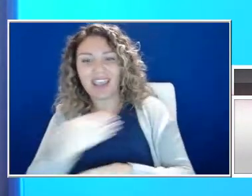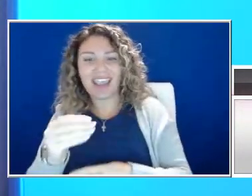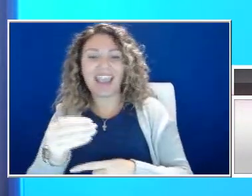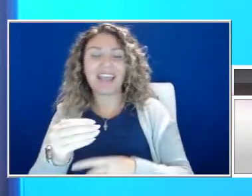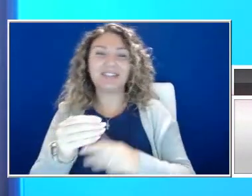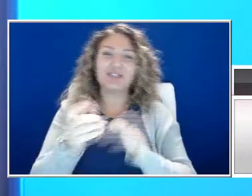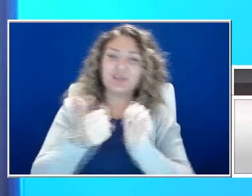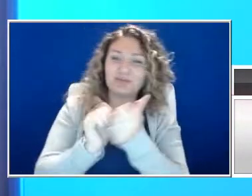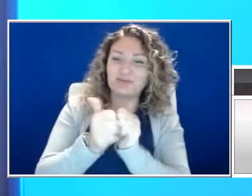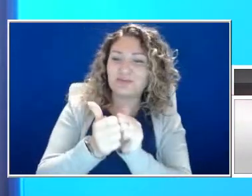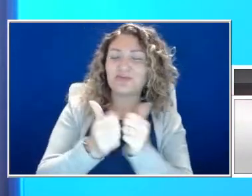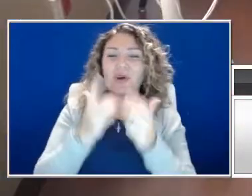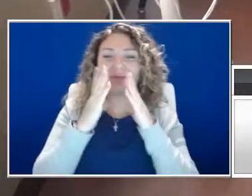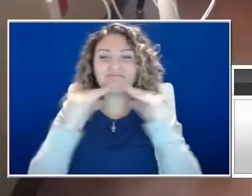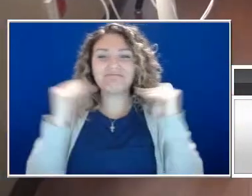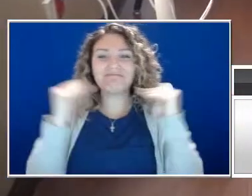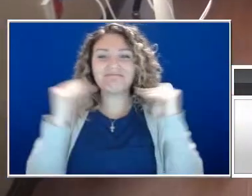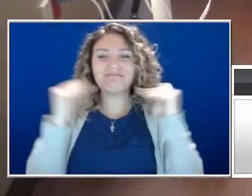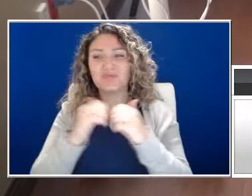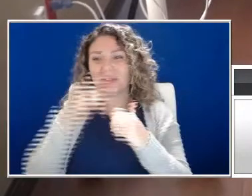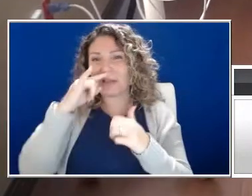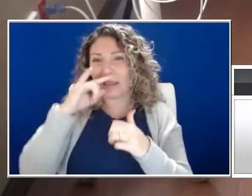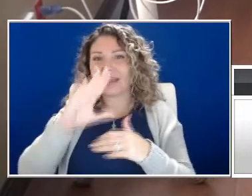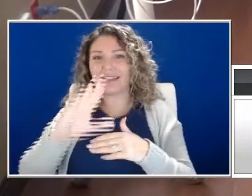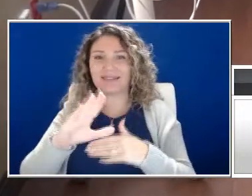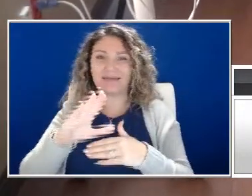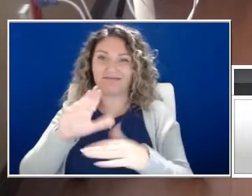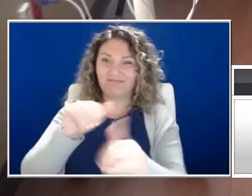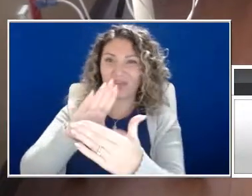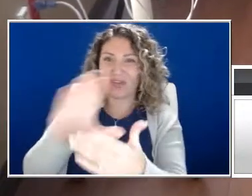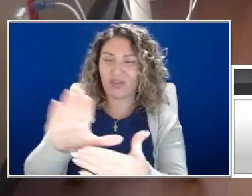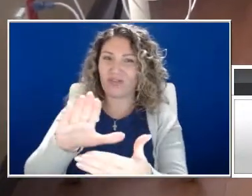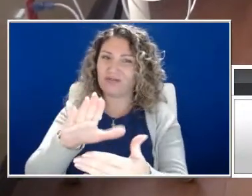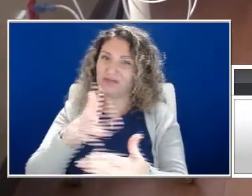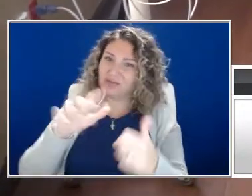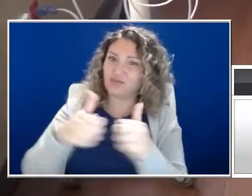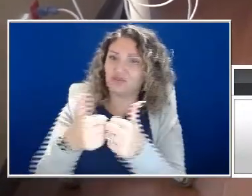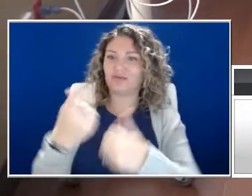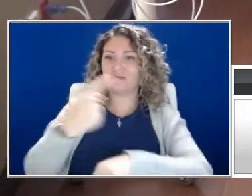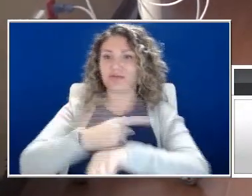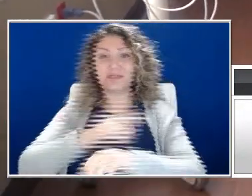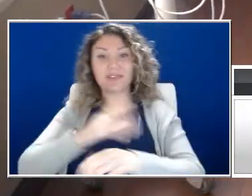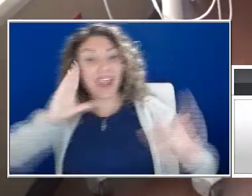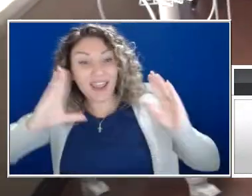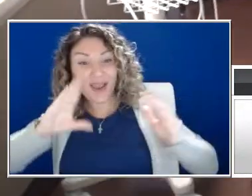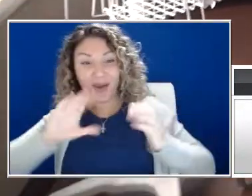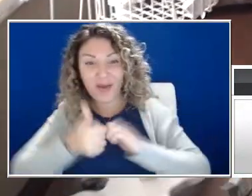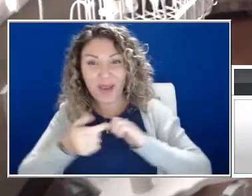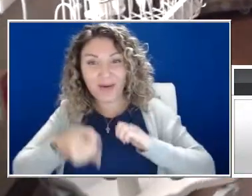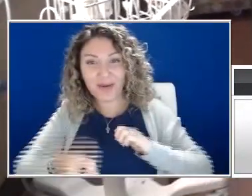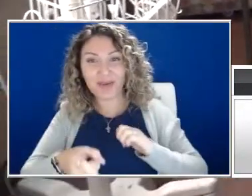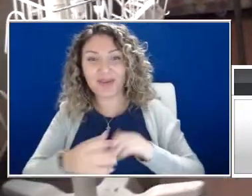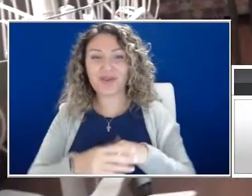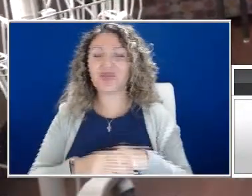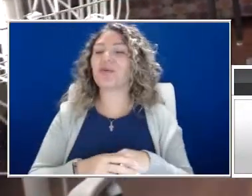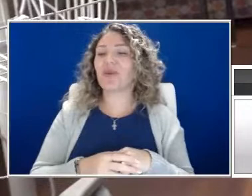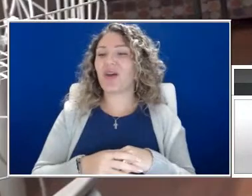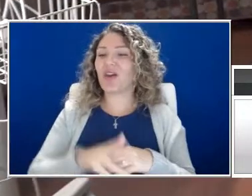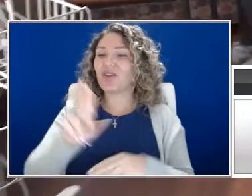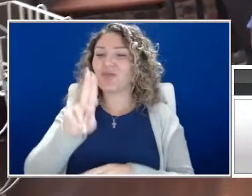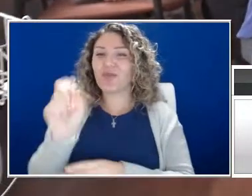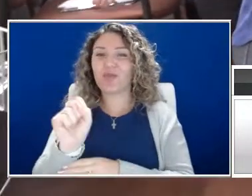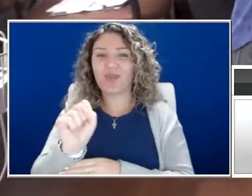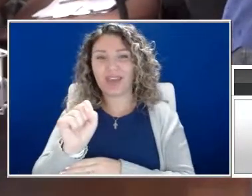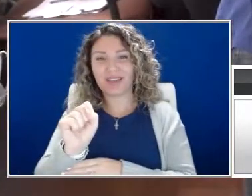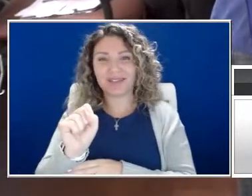children facing some of their toughest days. Well, hello. How are you doing? U.S. Women's National Soccer